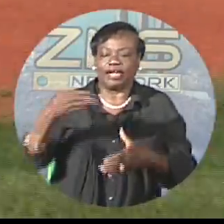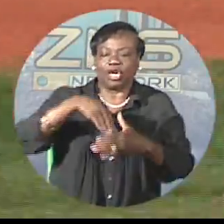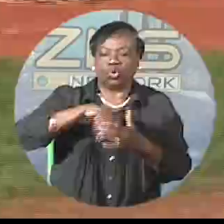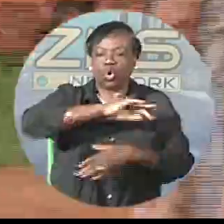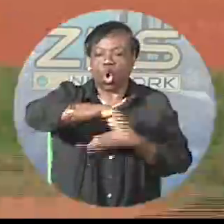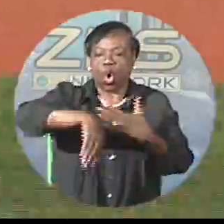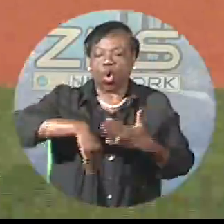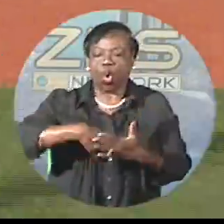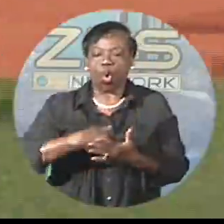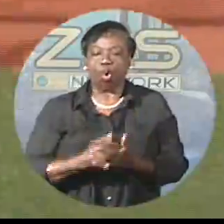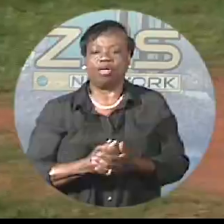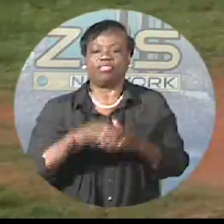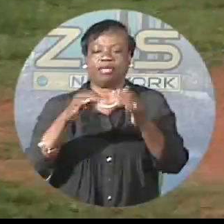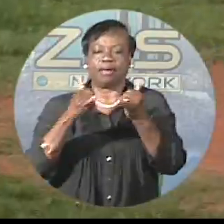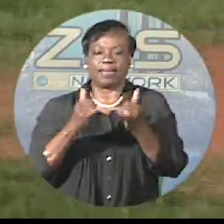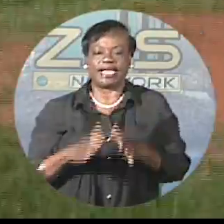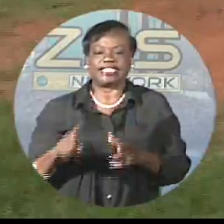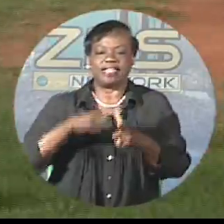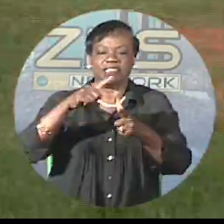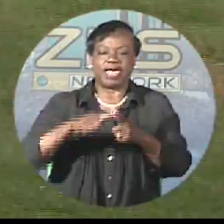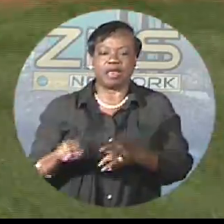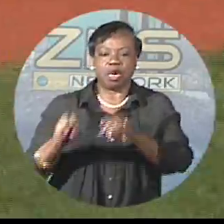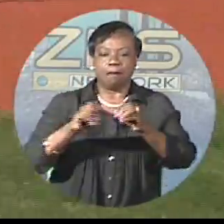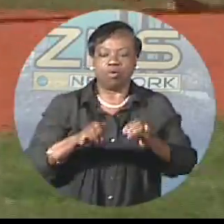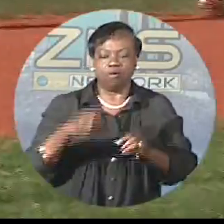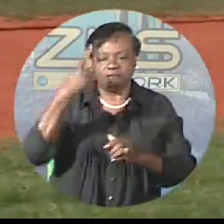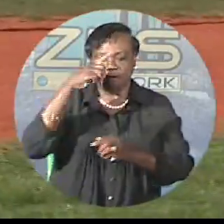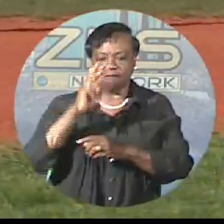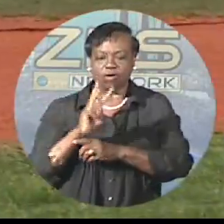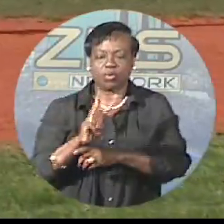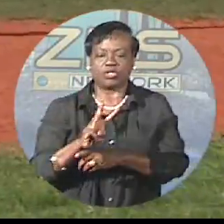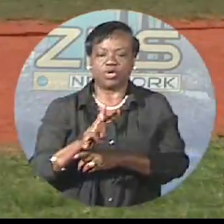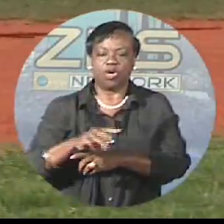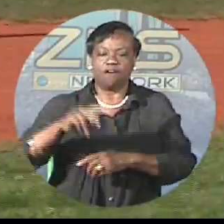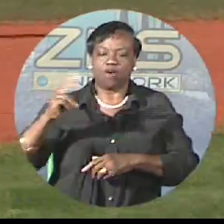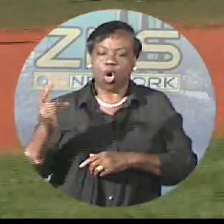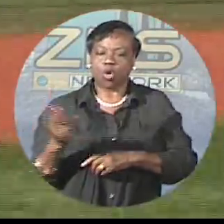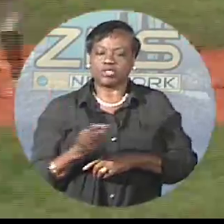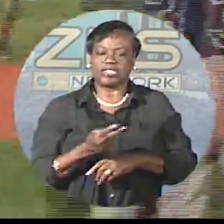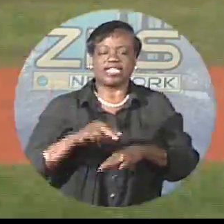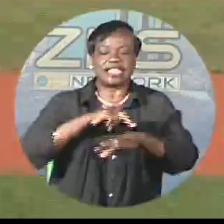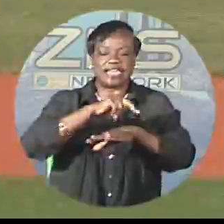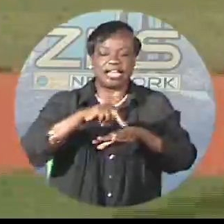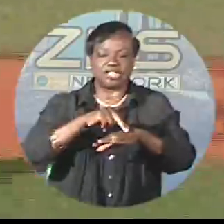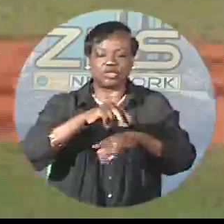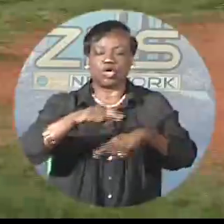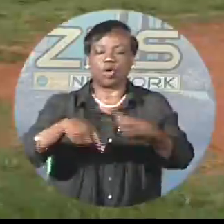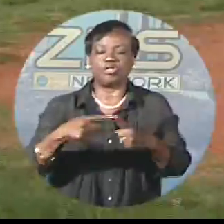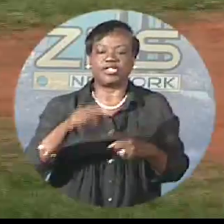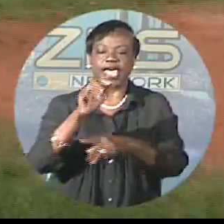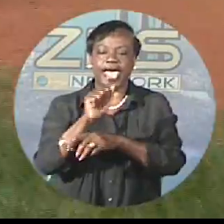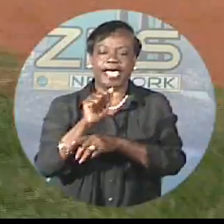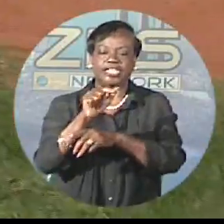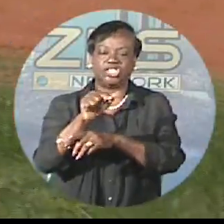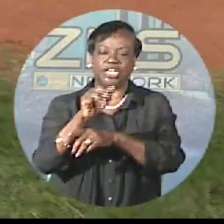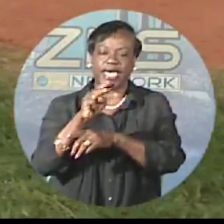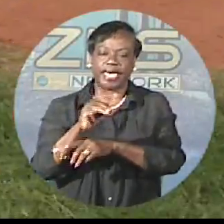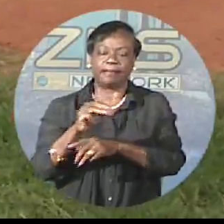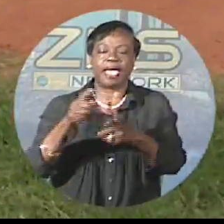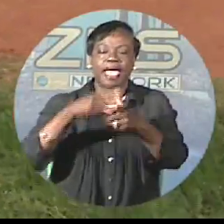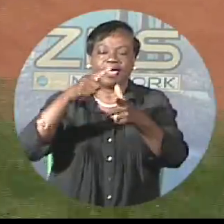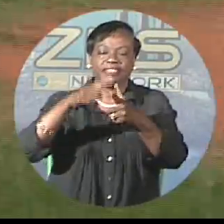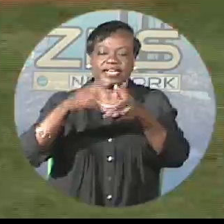possibility could have happened and then to move forward. We'll host the Nationals. We'll go into our AGM, and then the leagues will make a